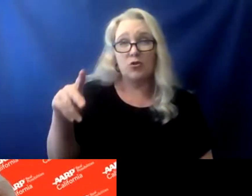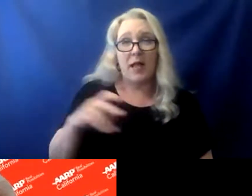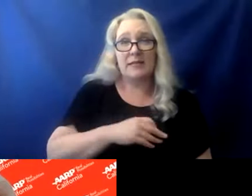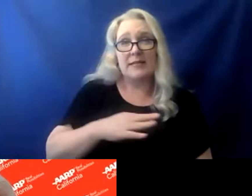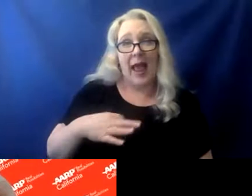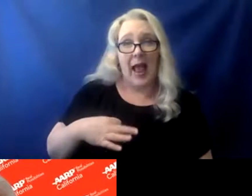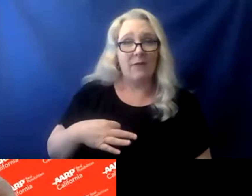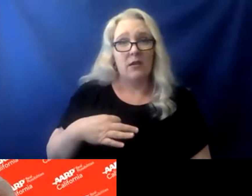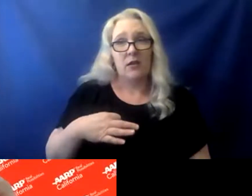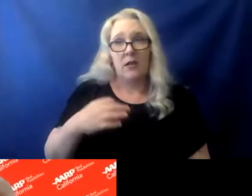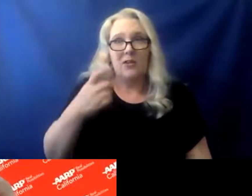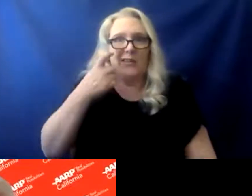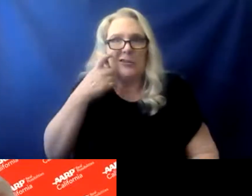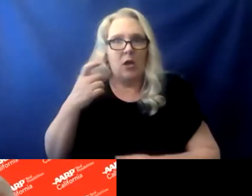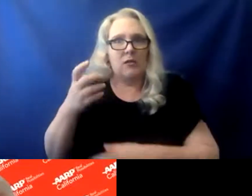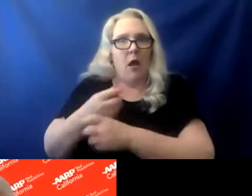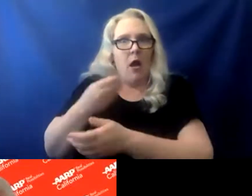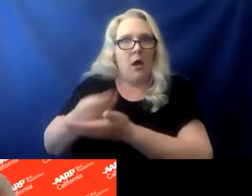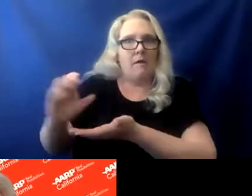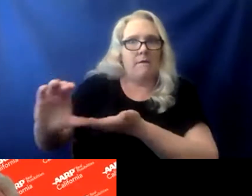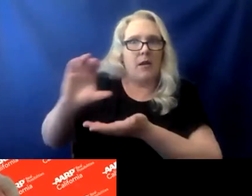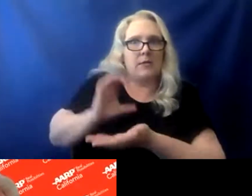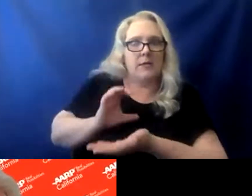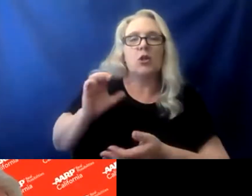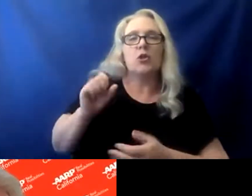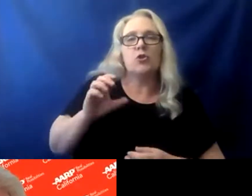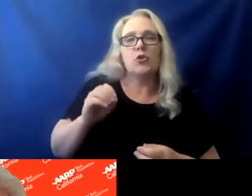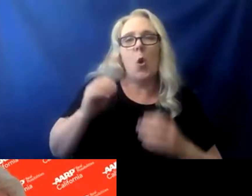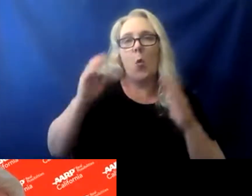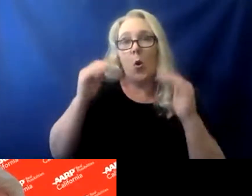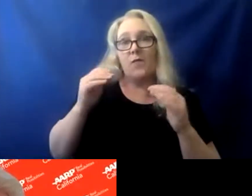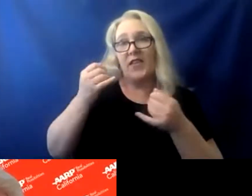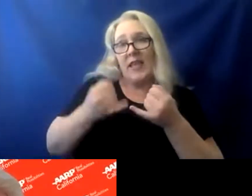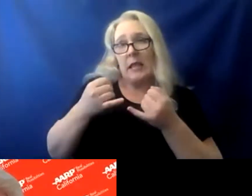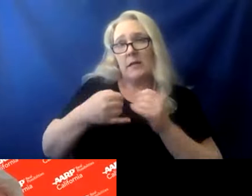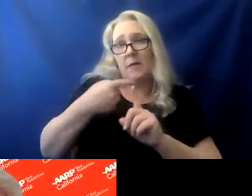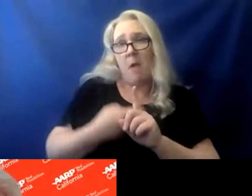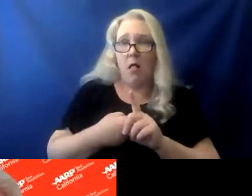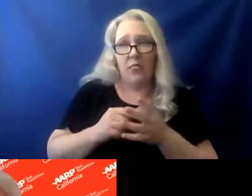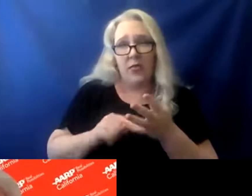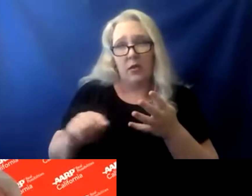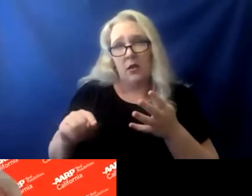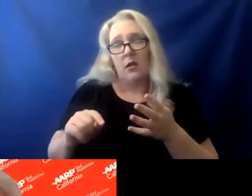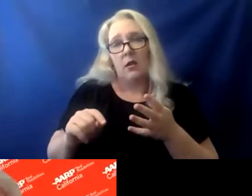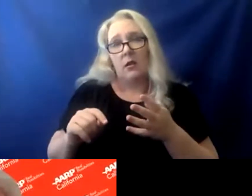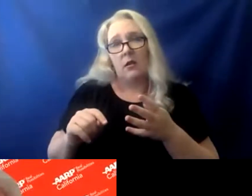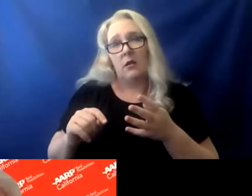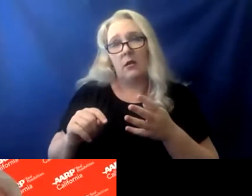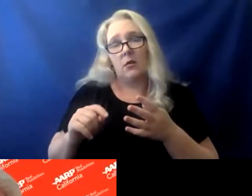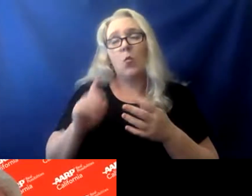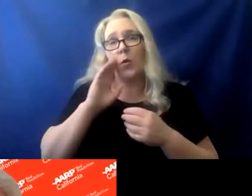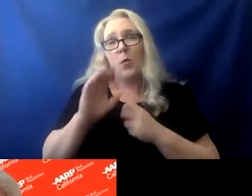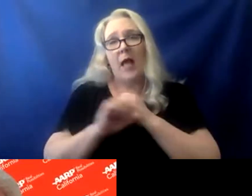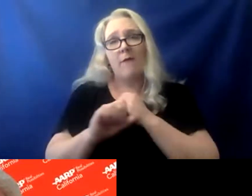is just getting funded. And so as we, hopefully by the end of the month, are I should put this commercial here, advertising for